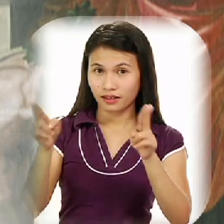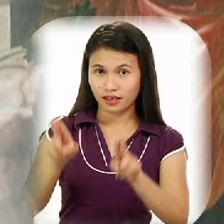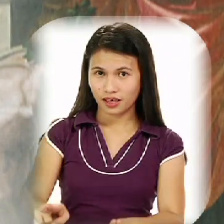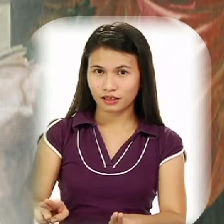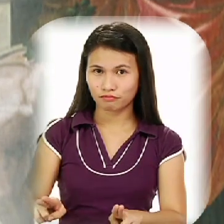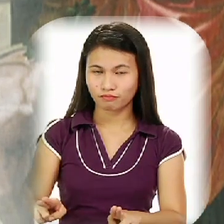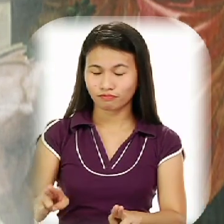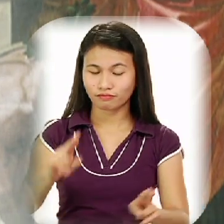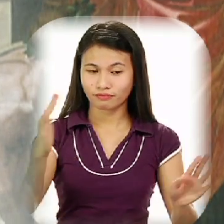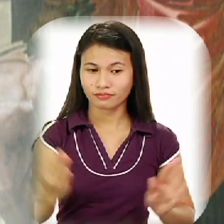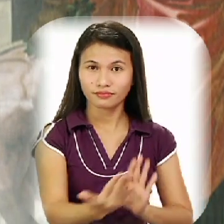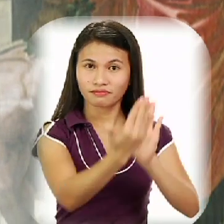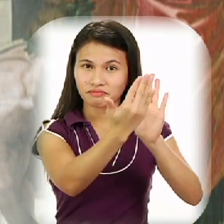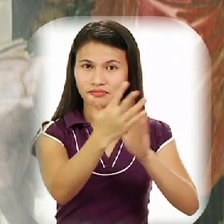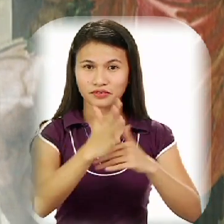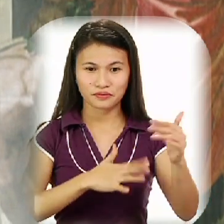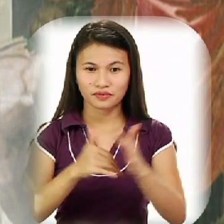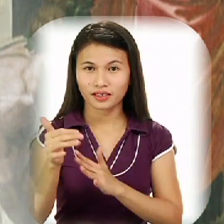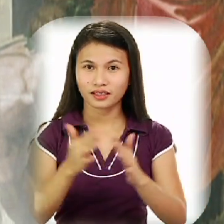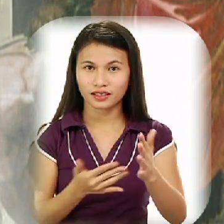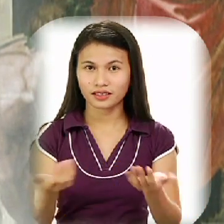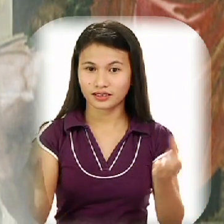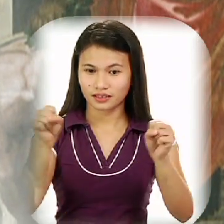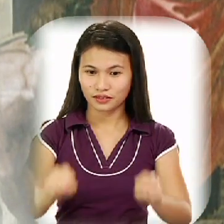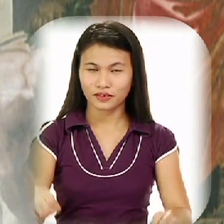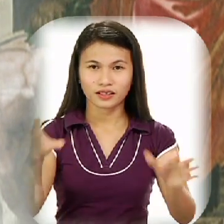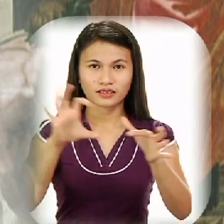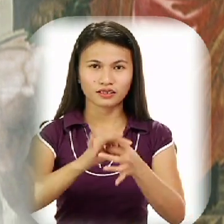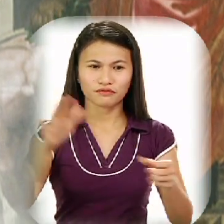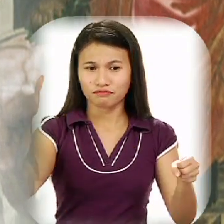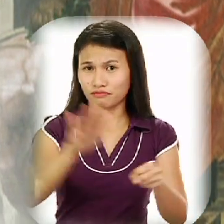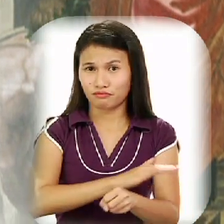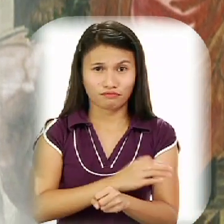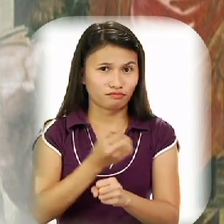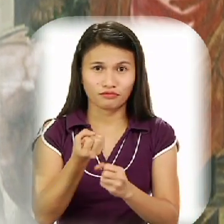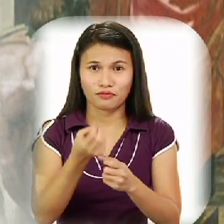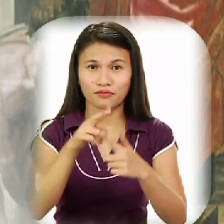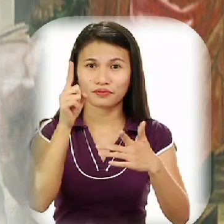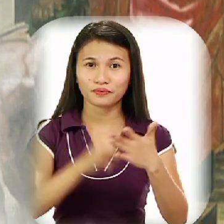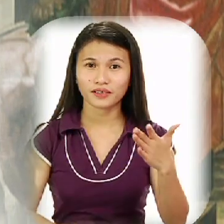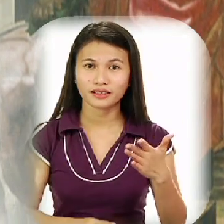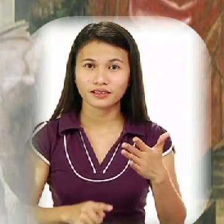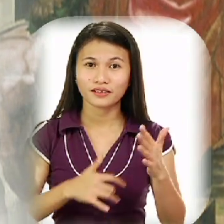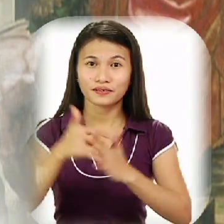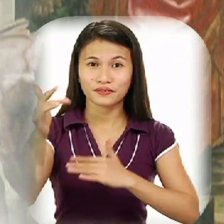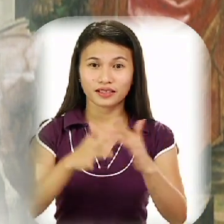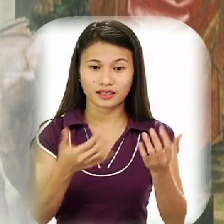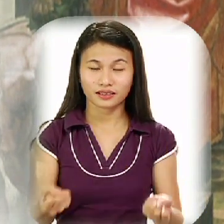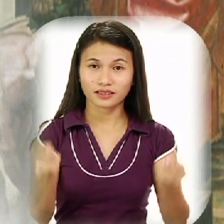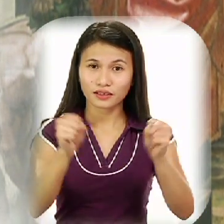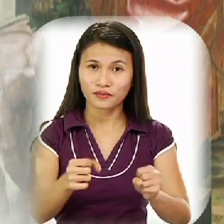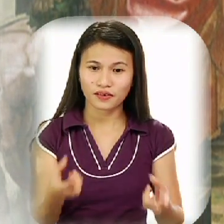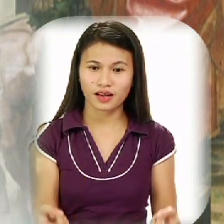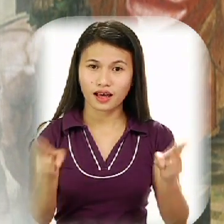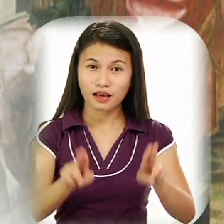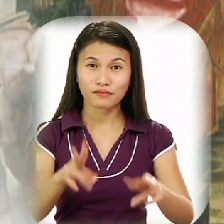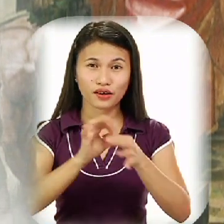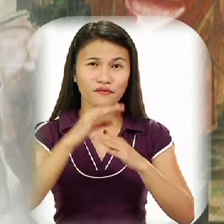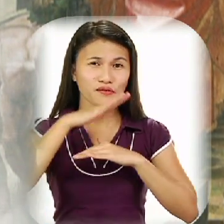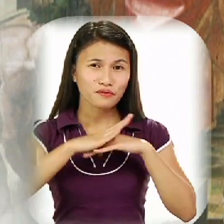whatever situation he faced, whether it's a situation of plenty or want, whether it's a situation